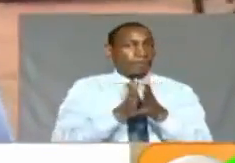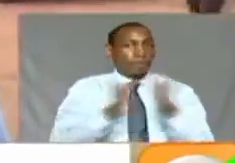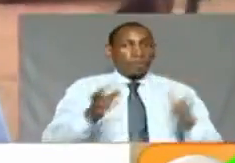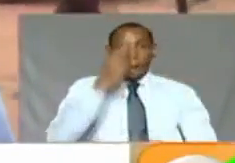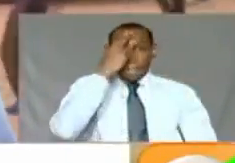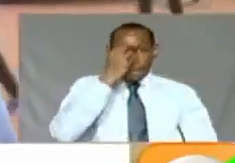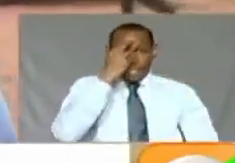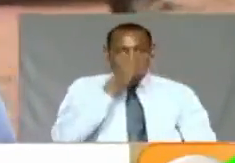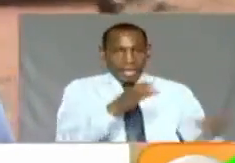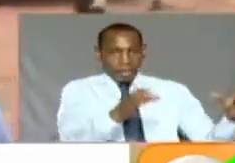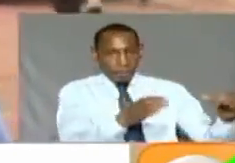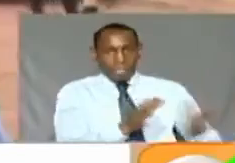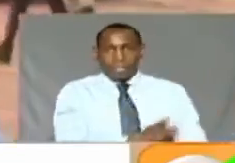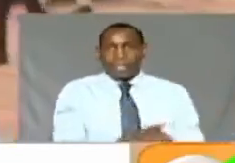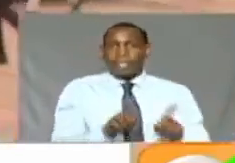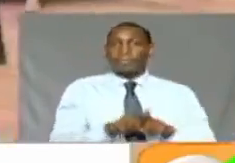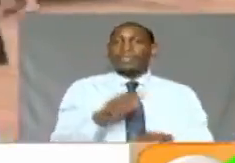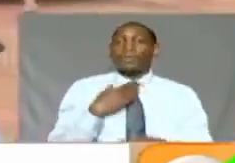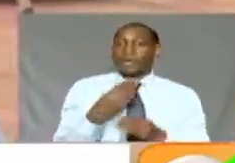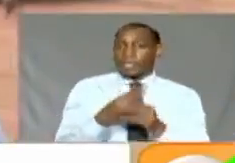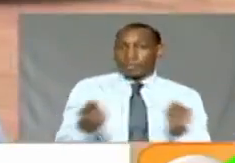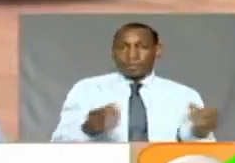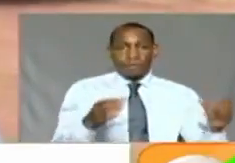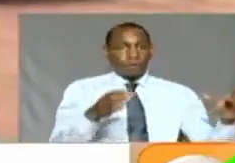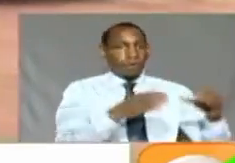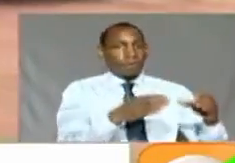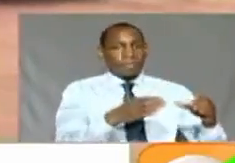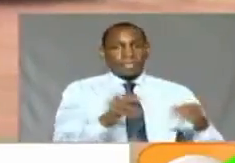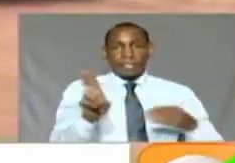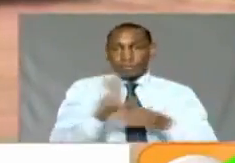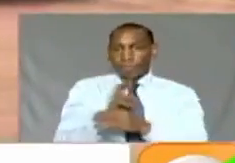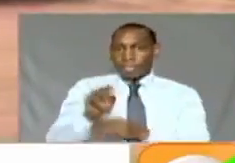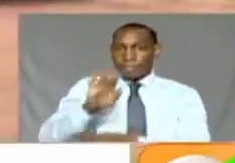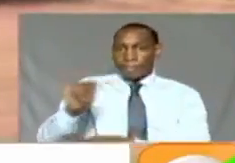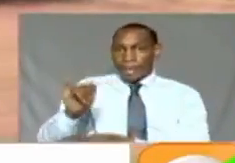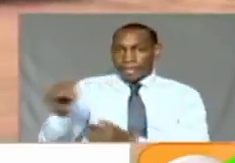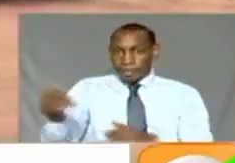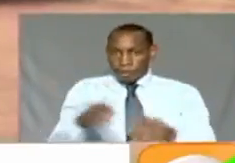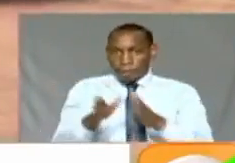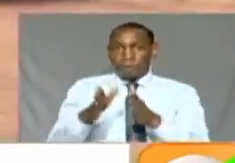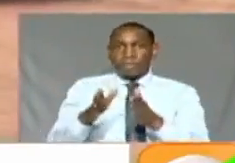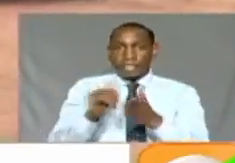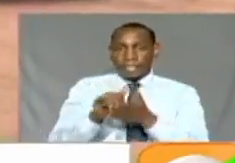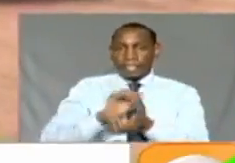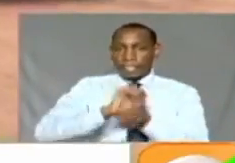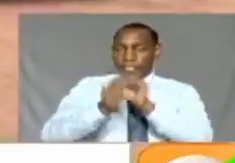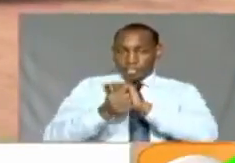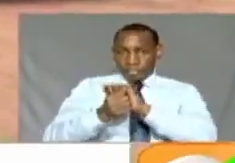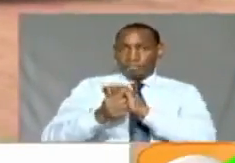Maa community. And to make amends, the community is seizing the BBI moment to rewrite its past,